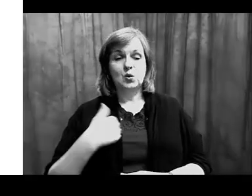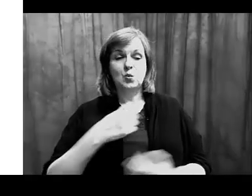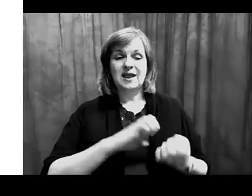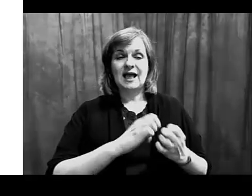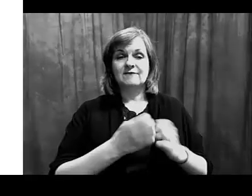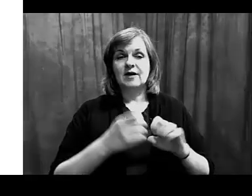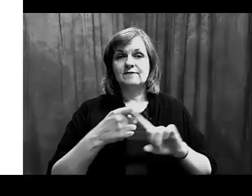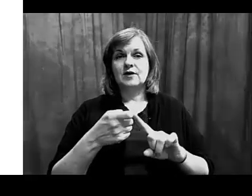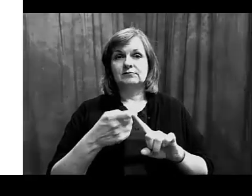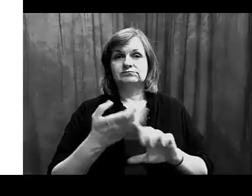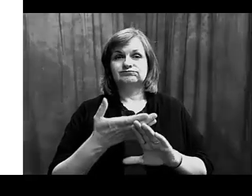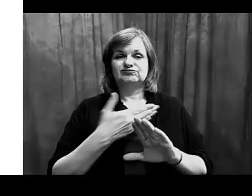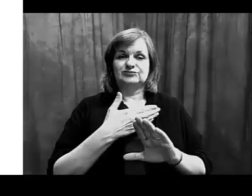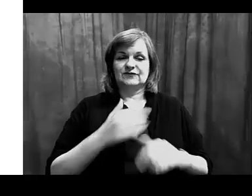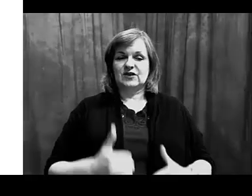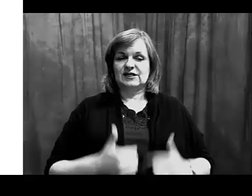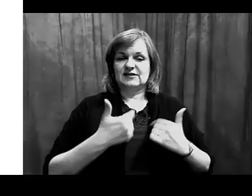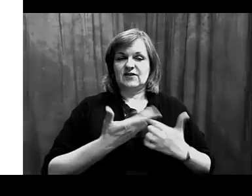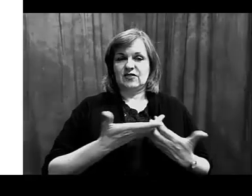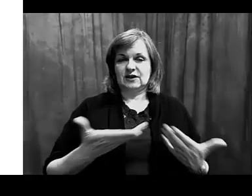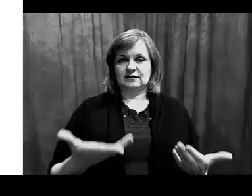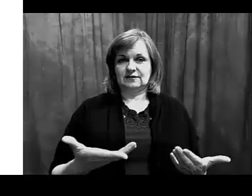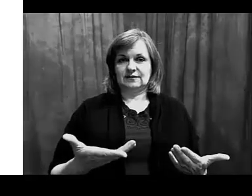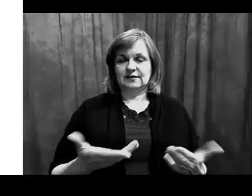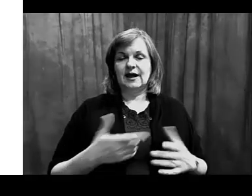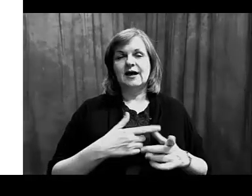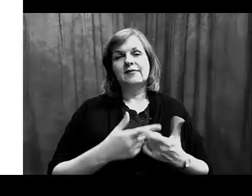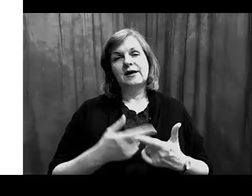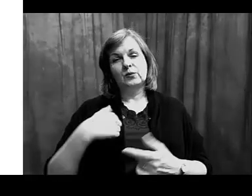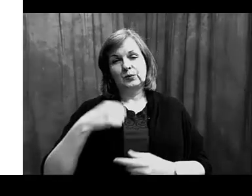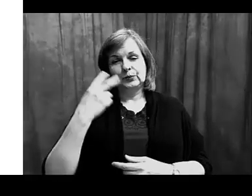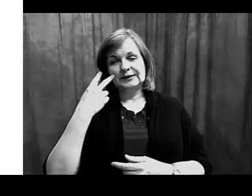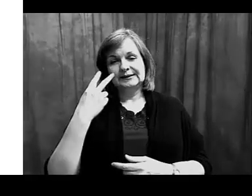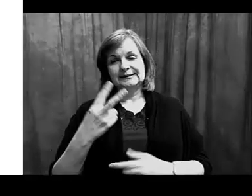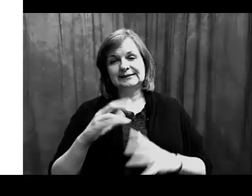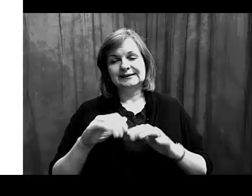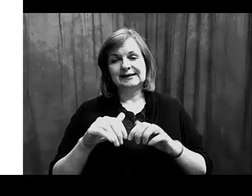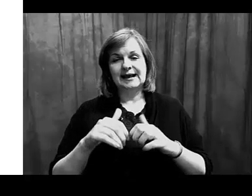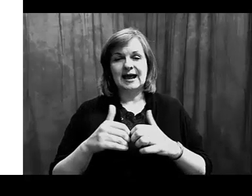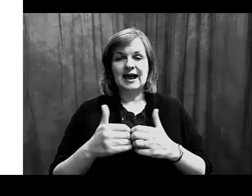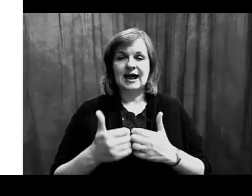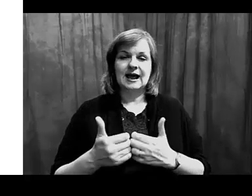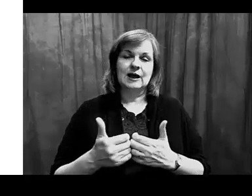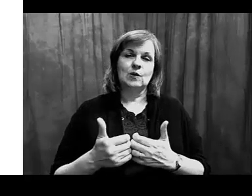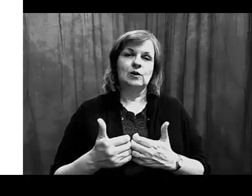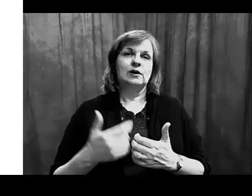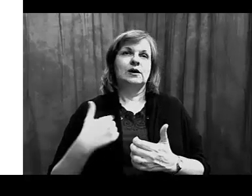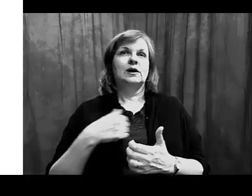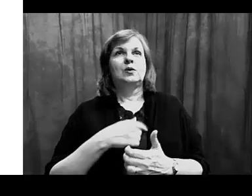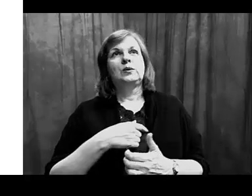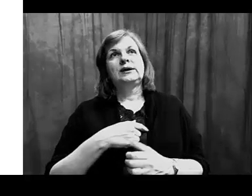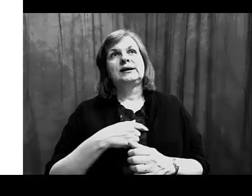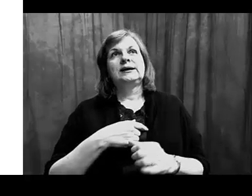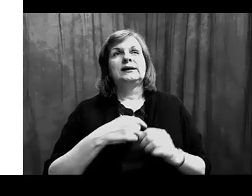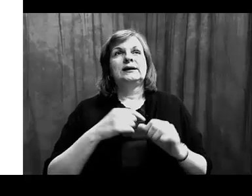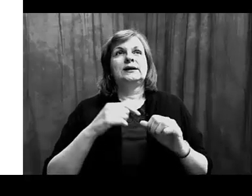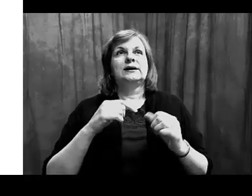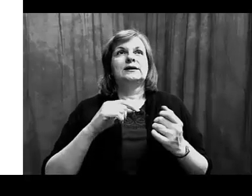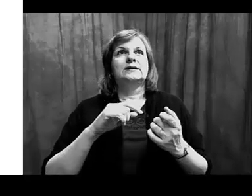we've evolved from other living things. And we'll look at eventually how you get from what we